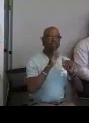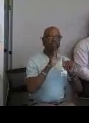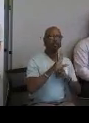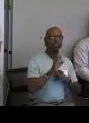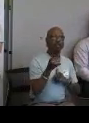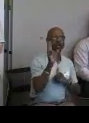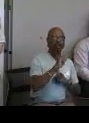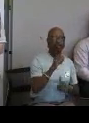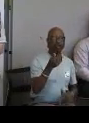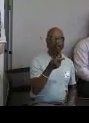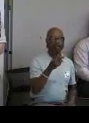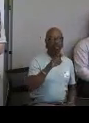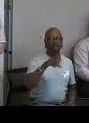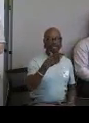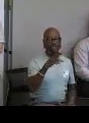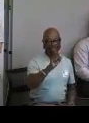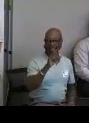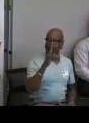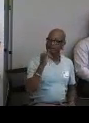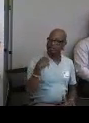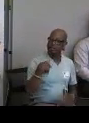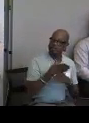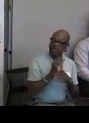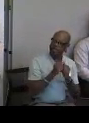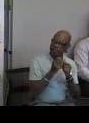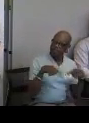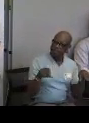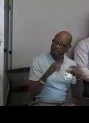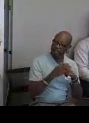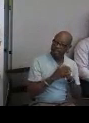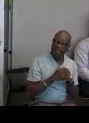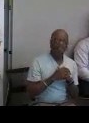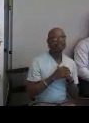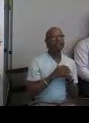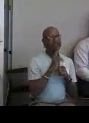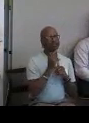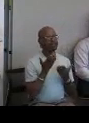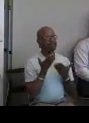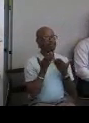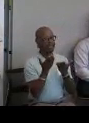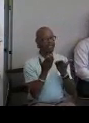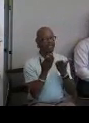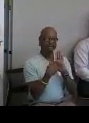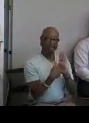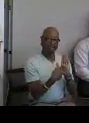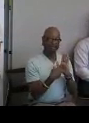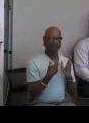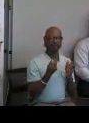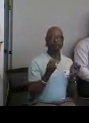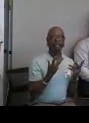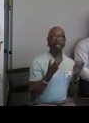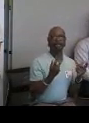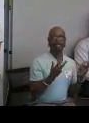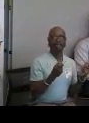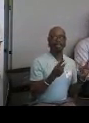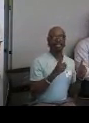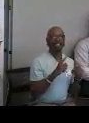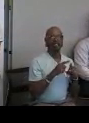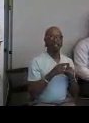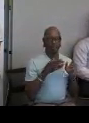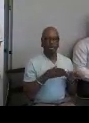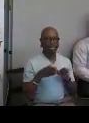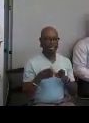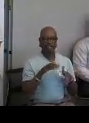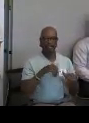graphics. So we just wanted to share this with you all to provide an example of the many on-roads that there are